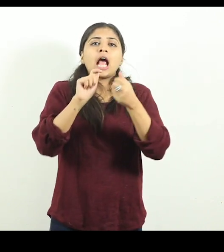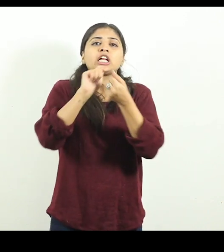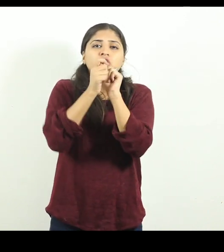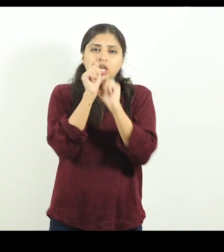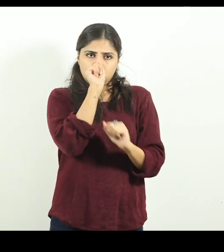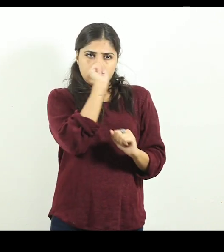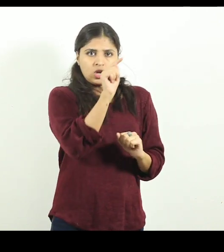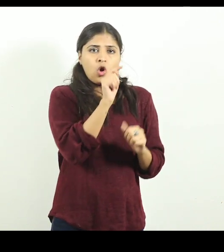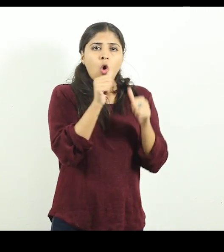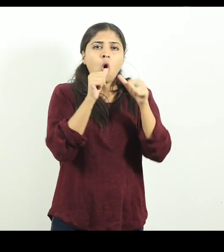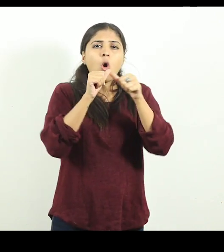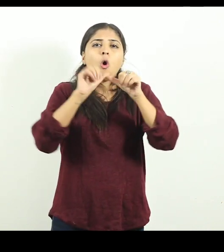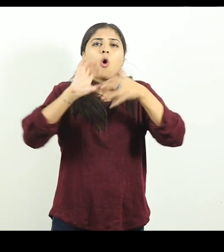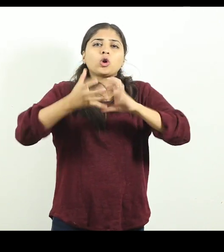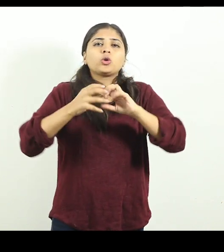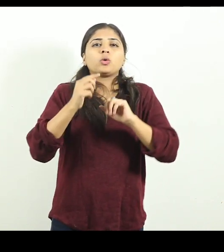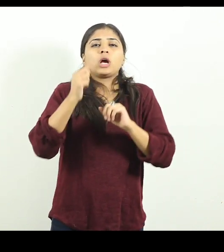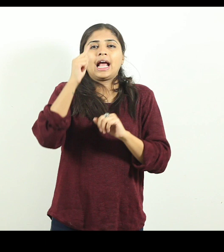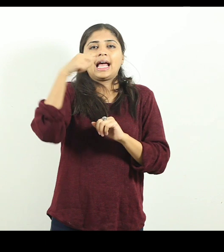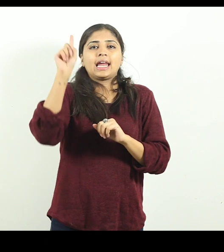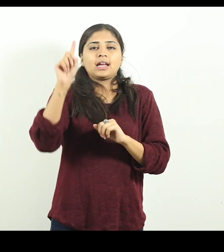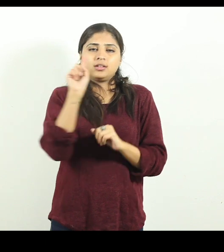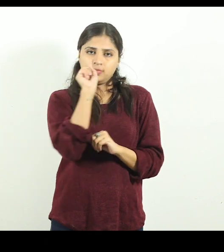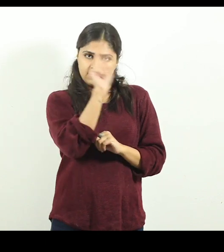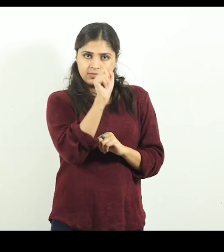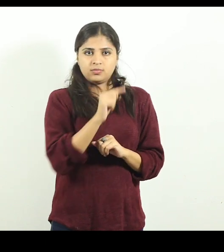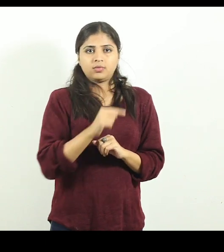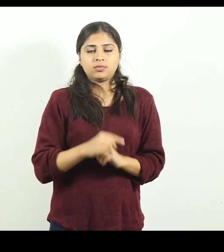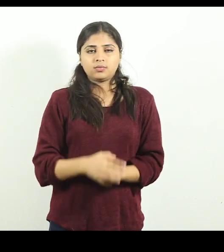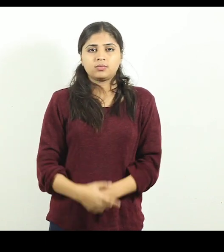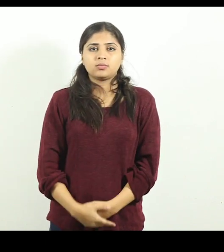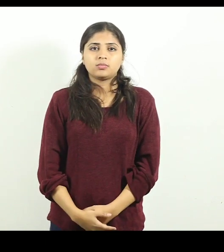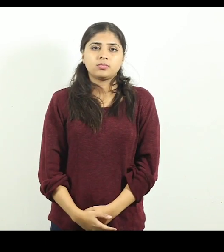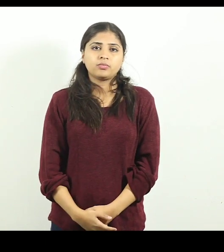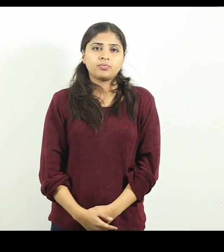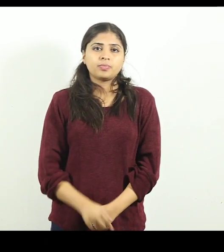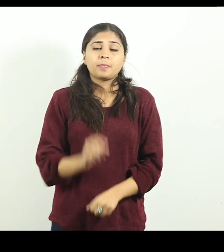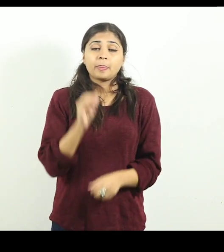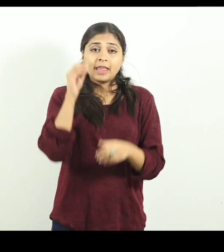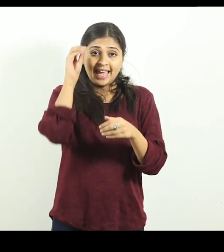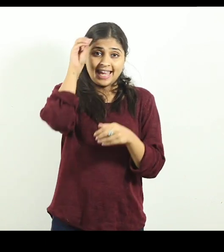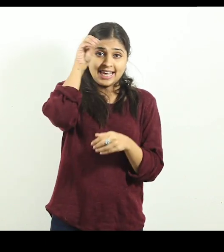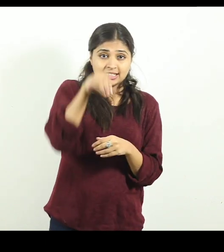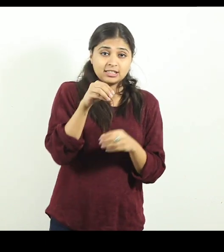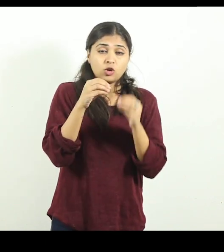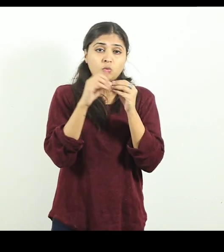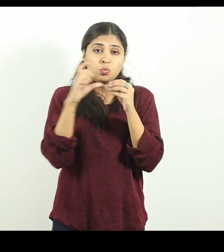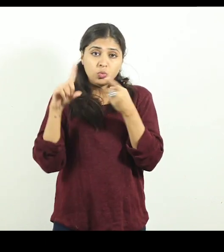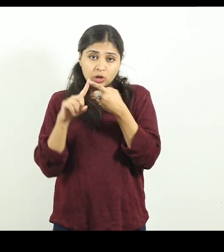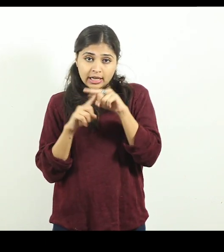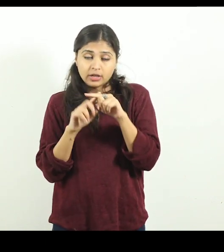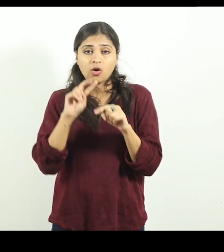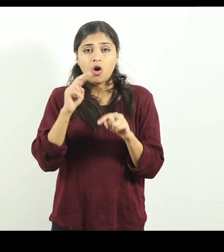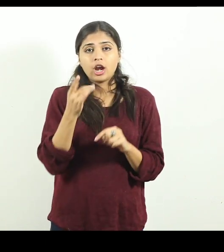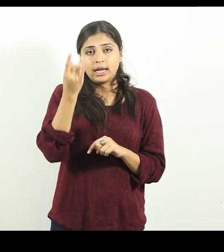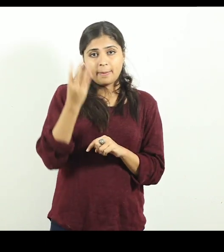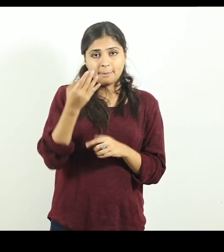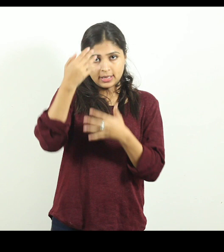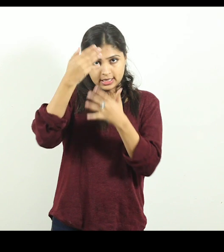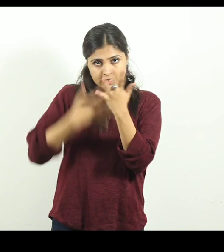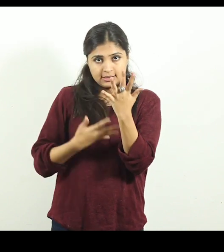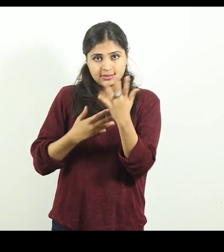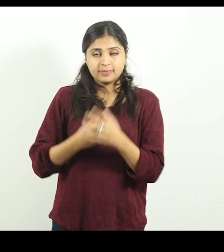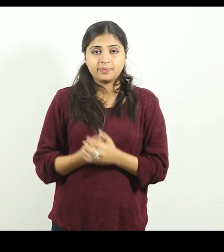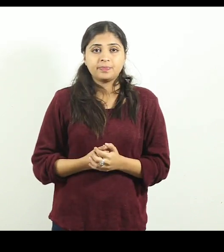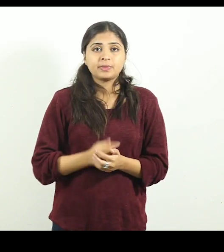that appears. Inserting bullets or numbers. Insert bulleted or numbered list. Number 1, click